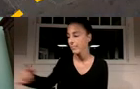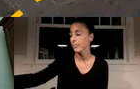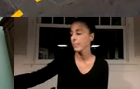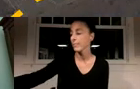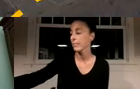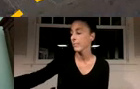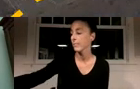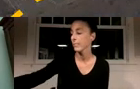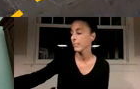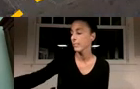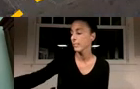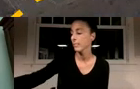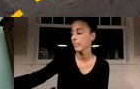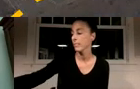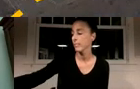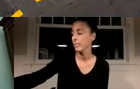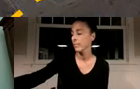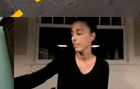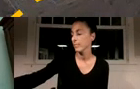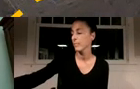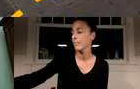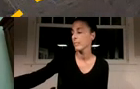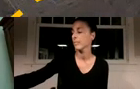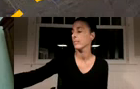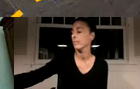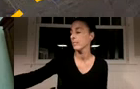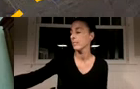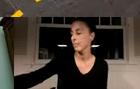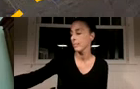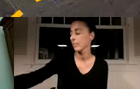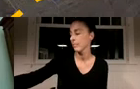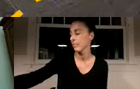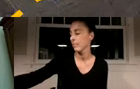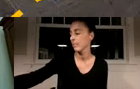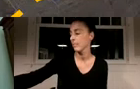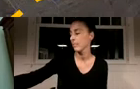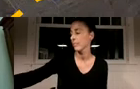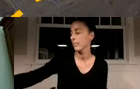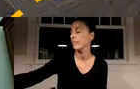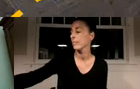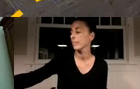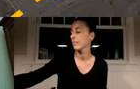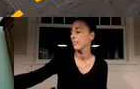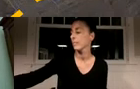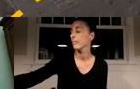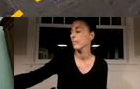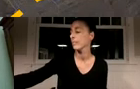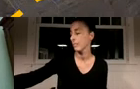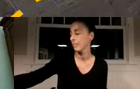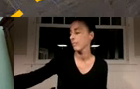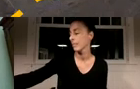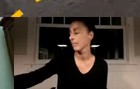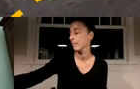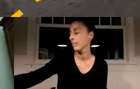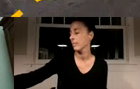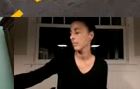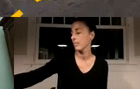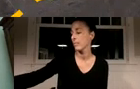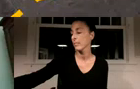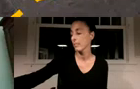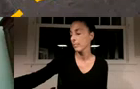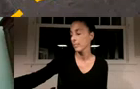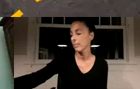Dominion Power Station in it. I would suggest that you reconsider that. There's too much topography. If you wipe out